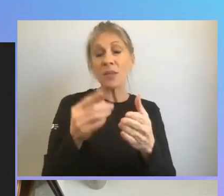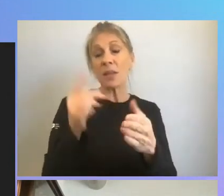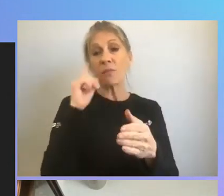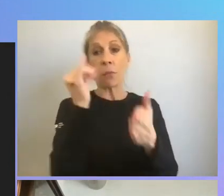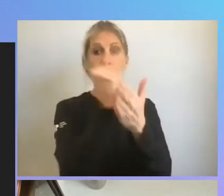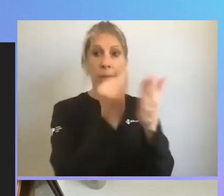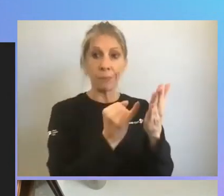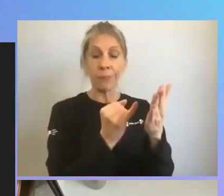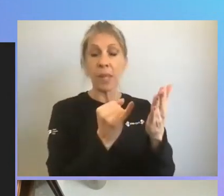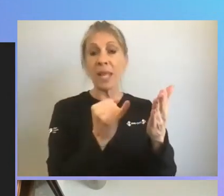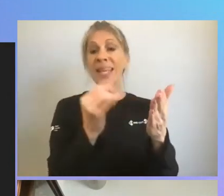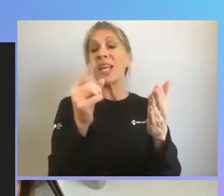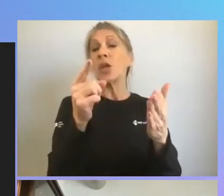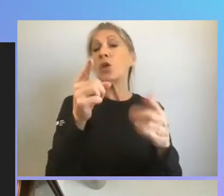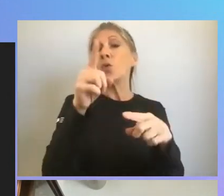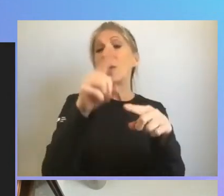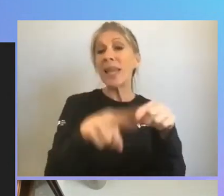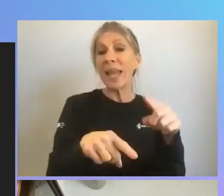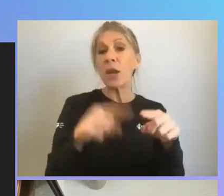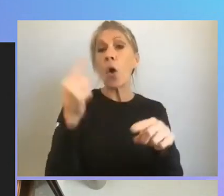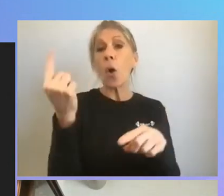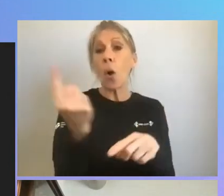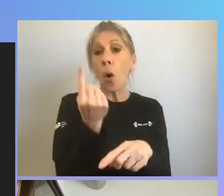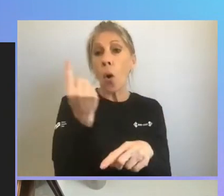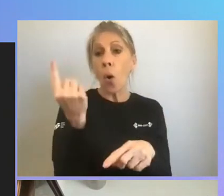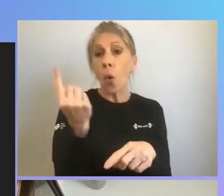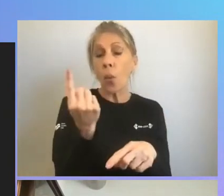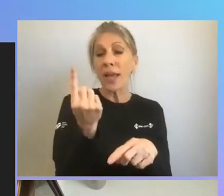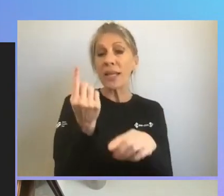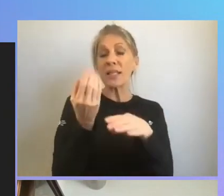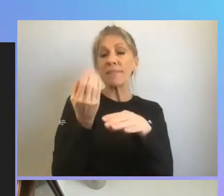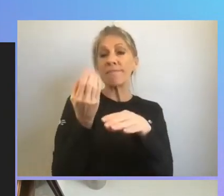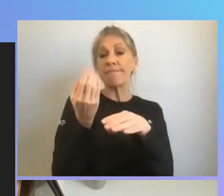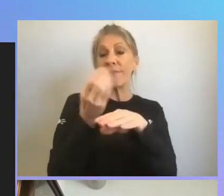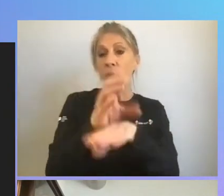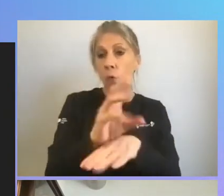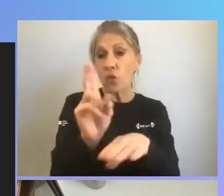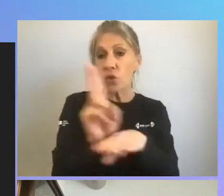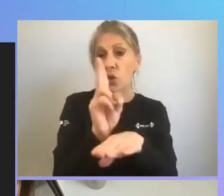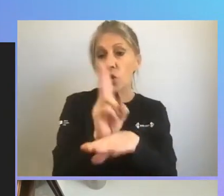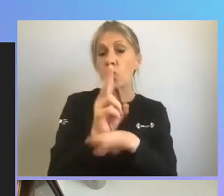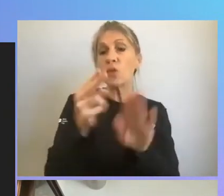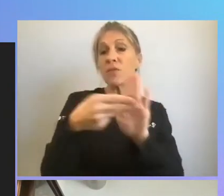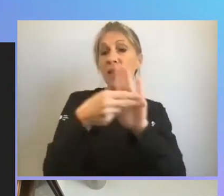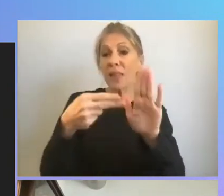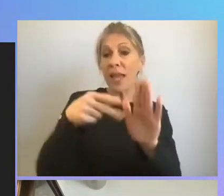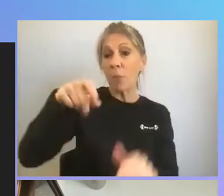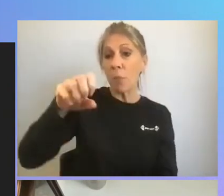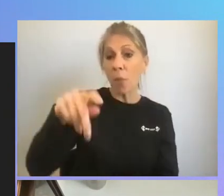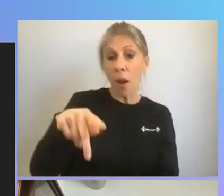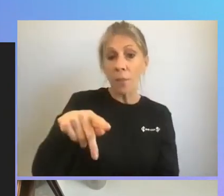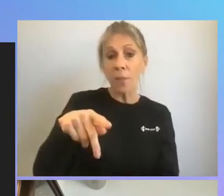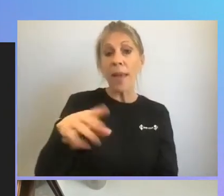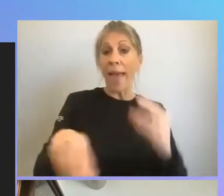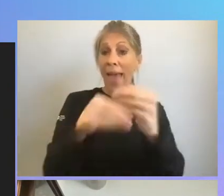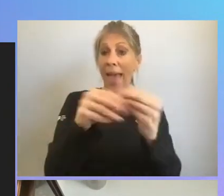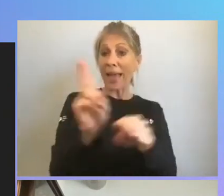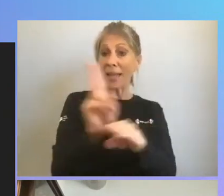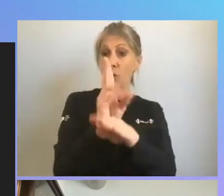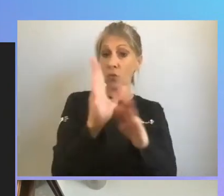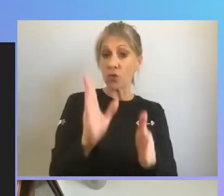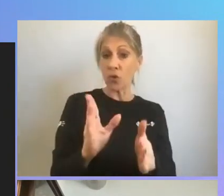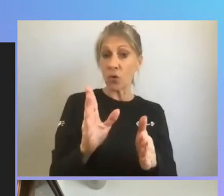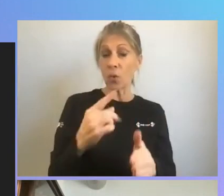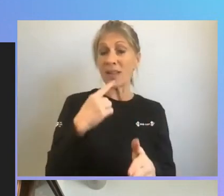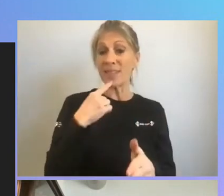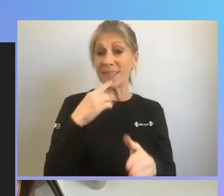can't sanely enforce the use of the label prop there. Because what if I wanted to do something like this, add user? Would I set add